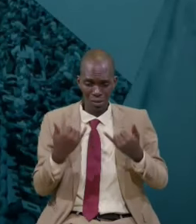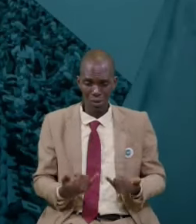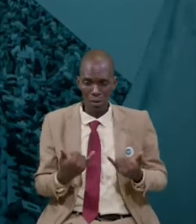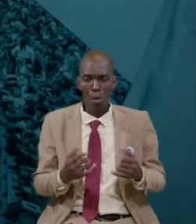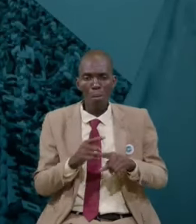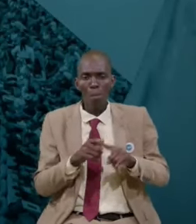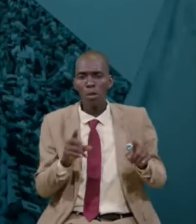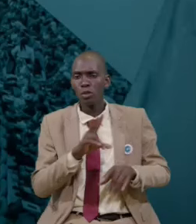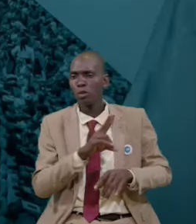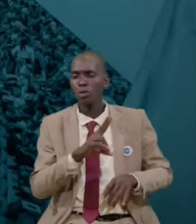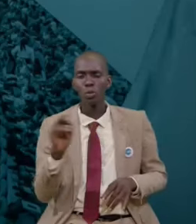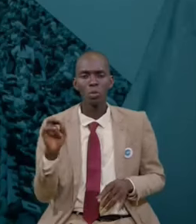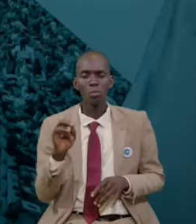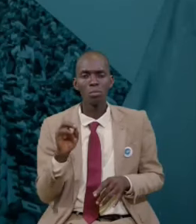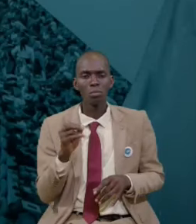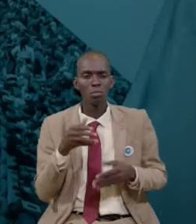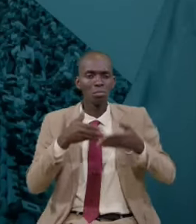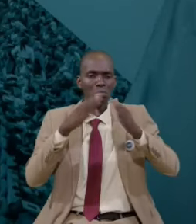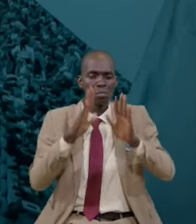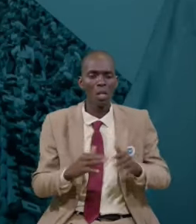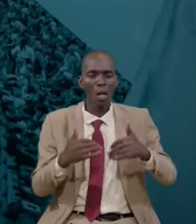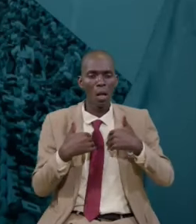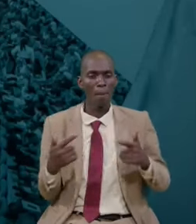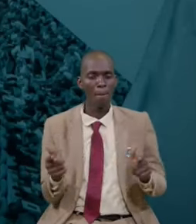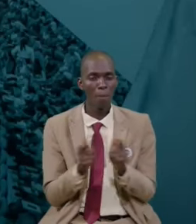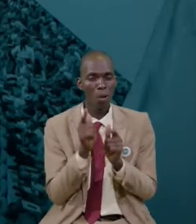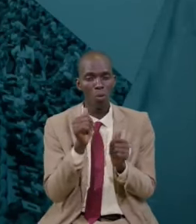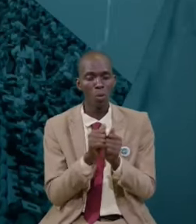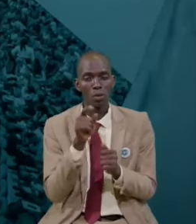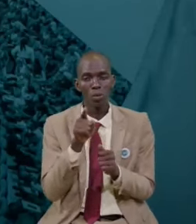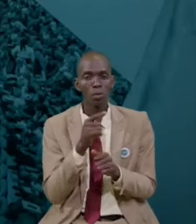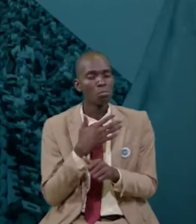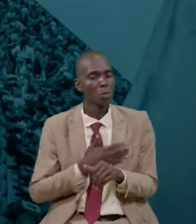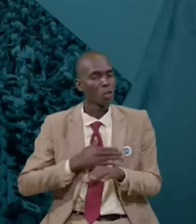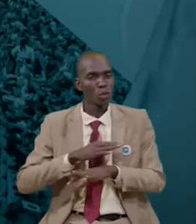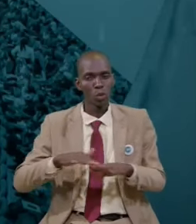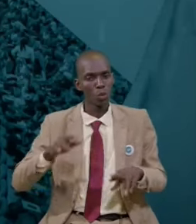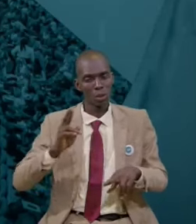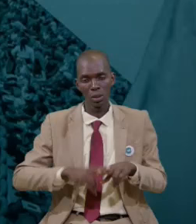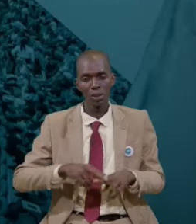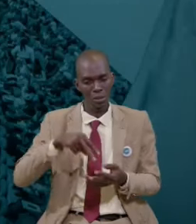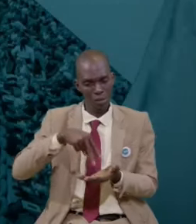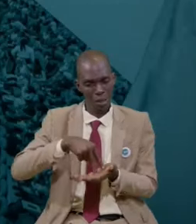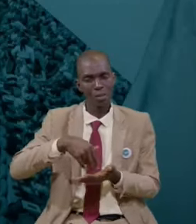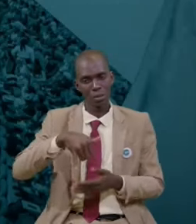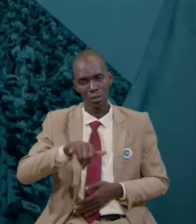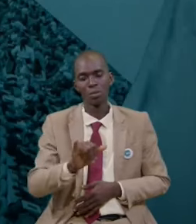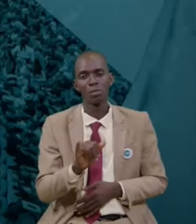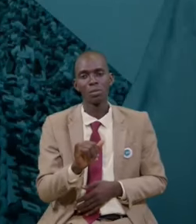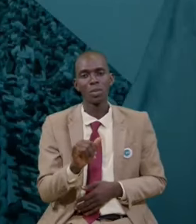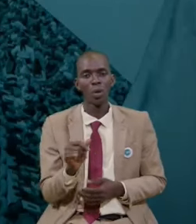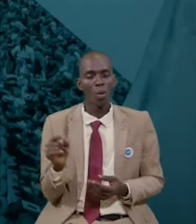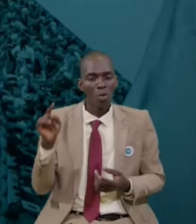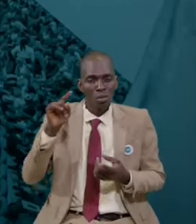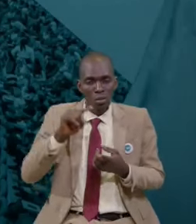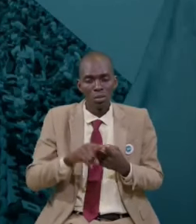ensure that nobody is left out. Get to them. Get their details. If they